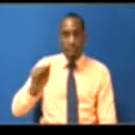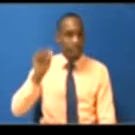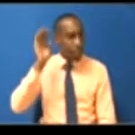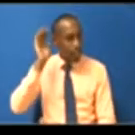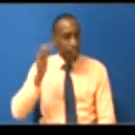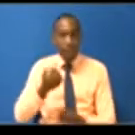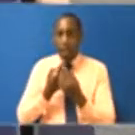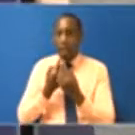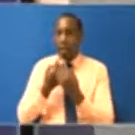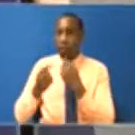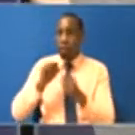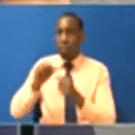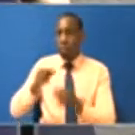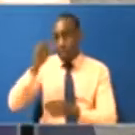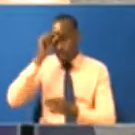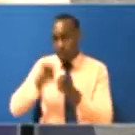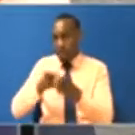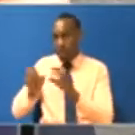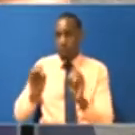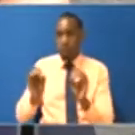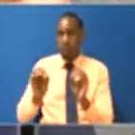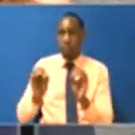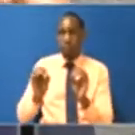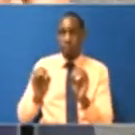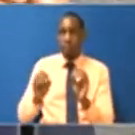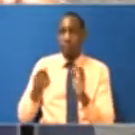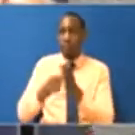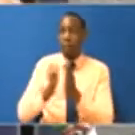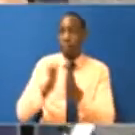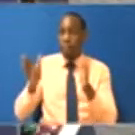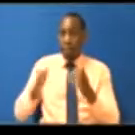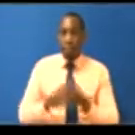governance uh coming out for you that